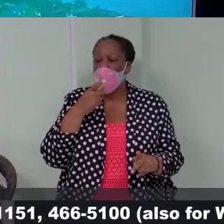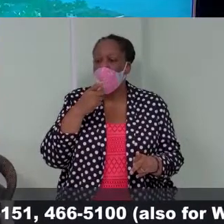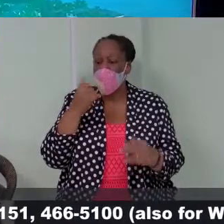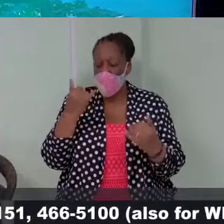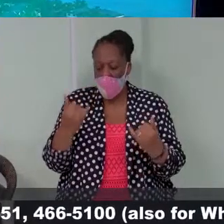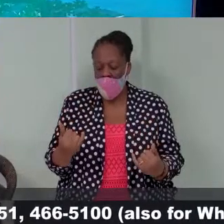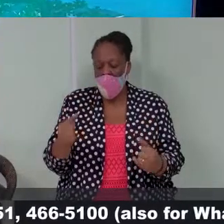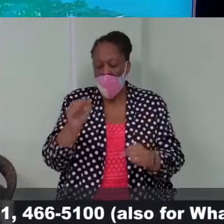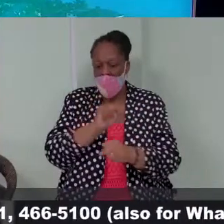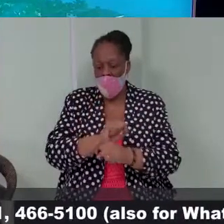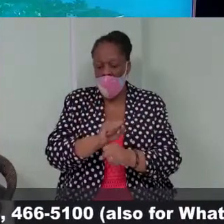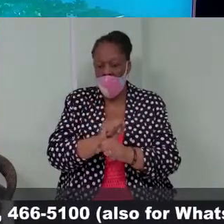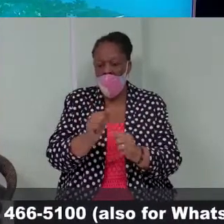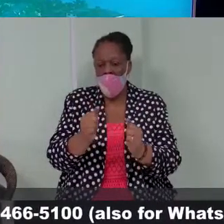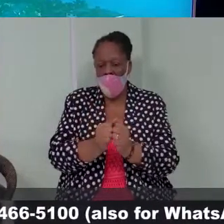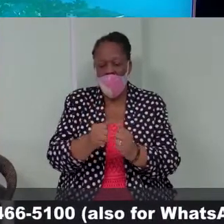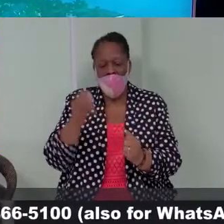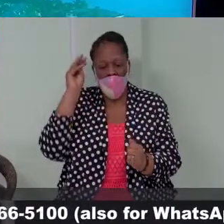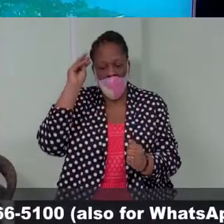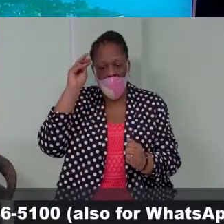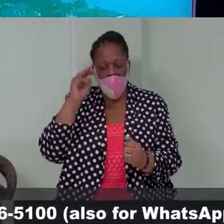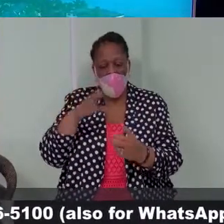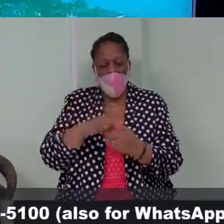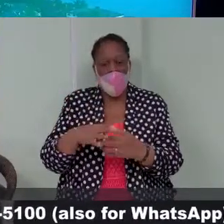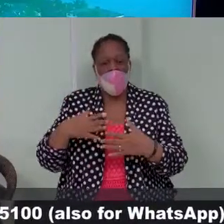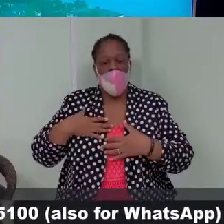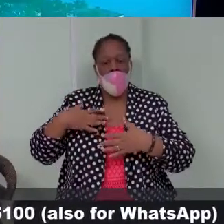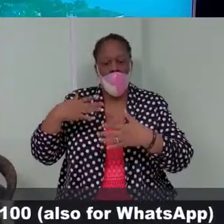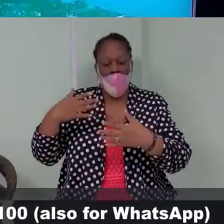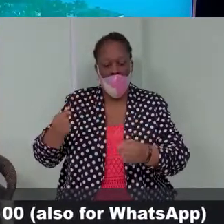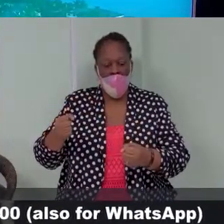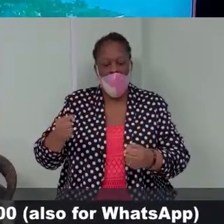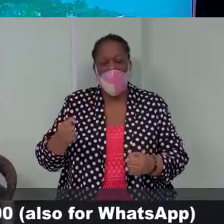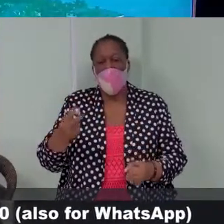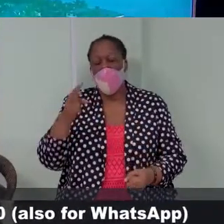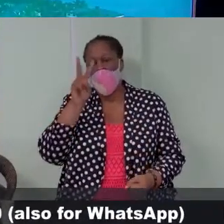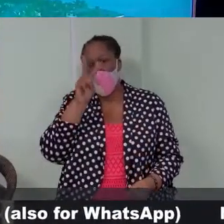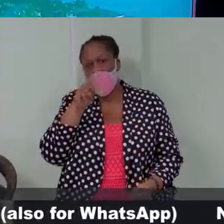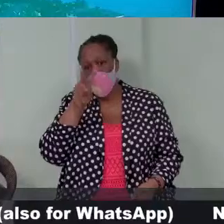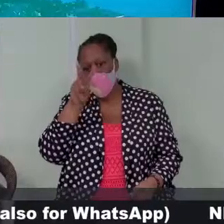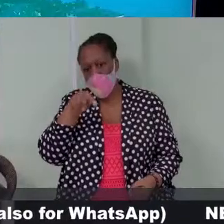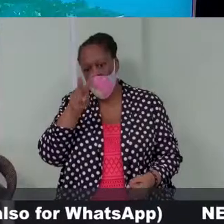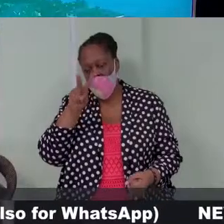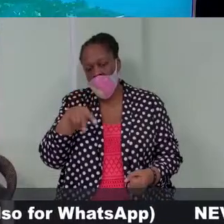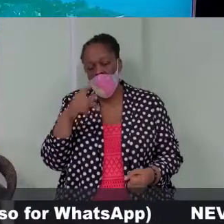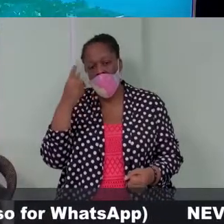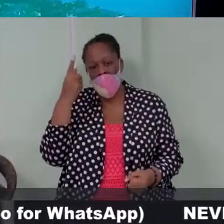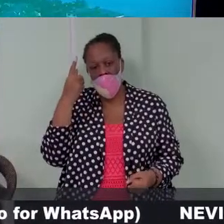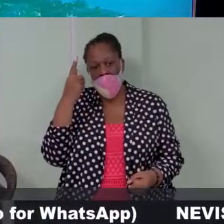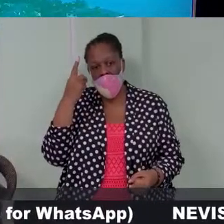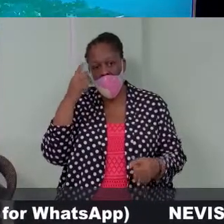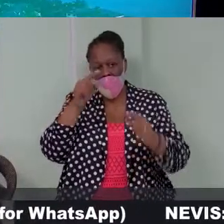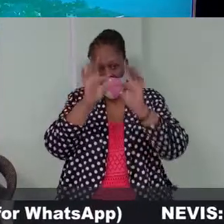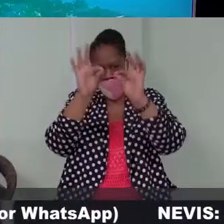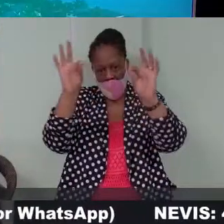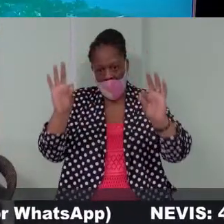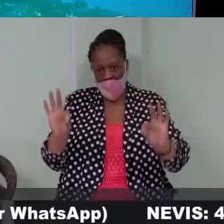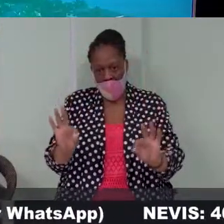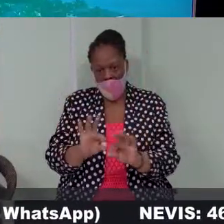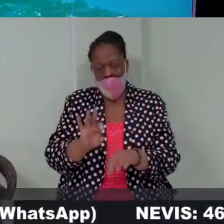who provides coverage of the entry form and the platform, the